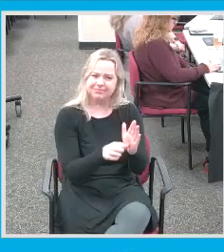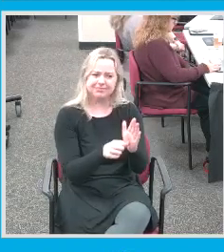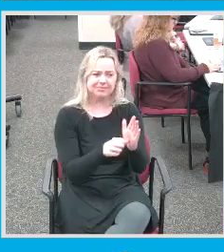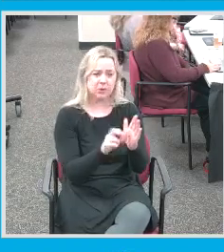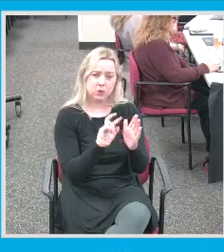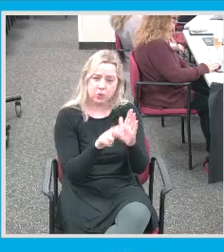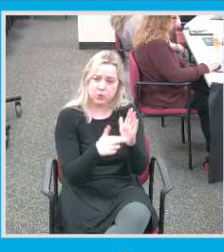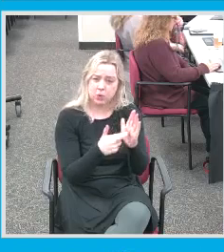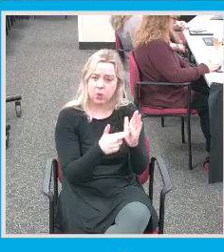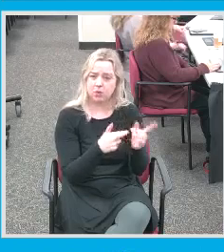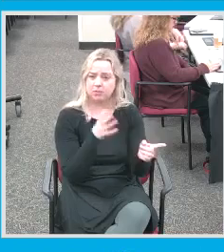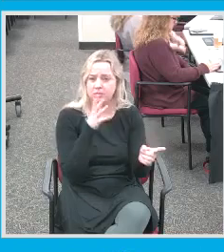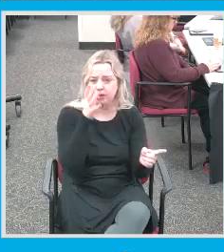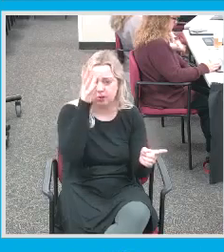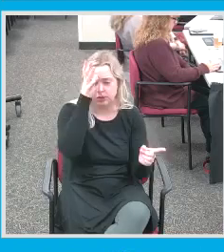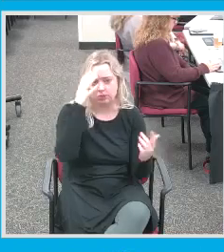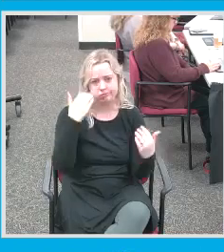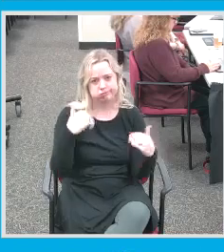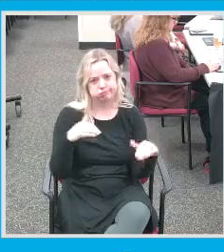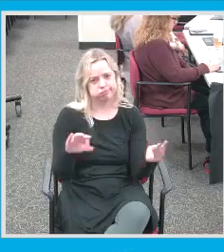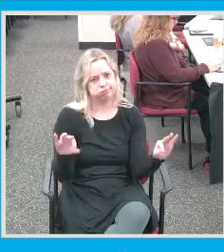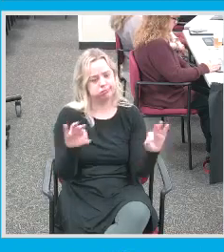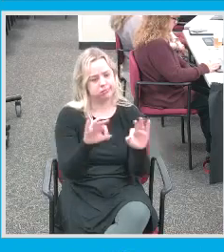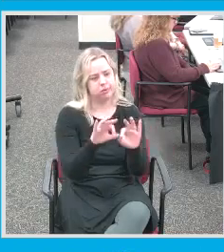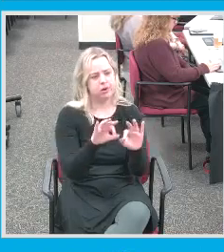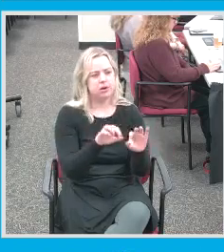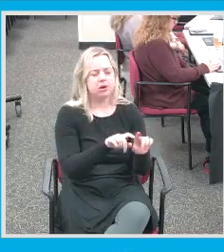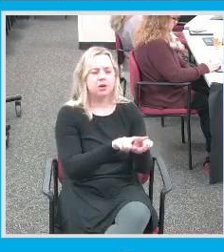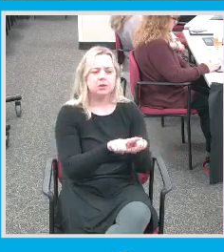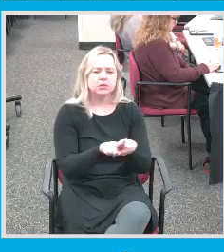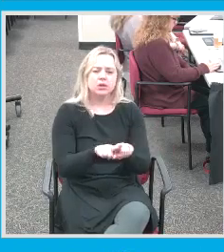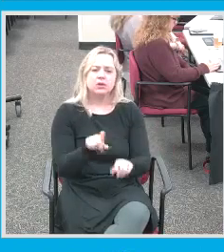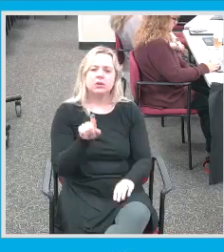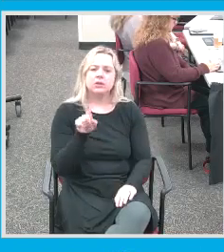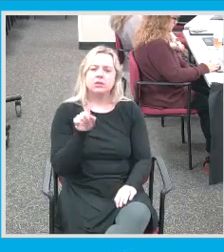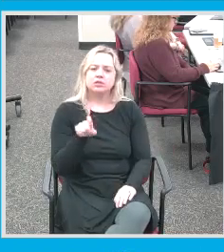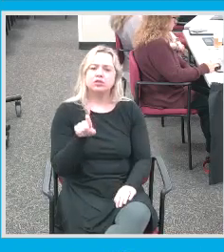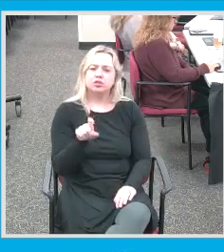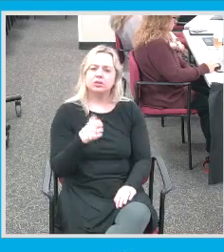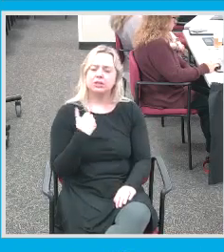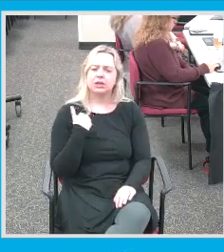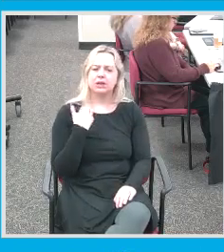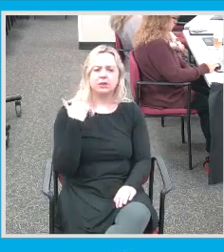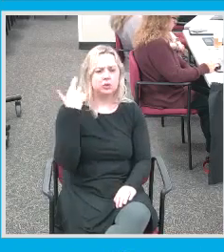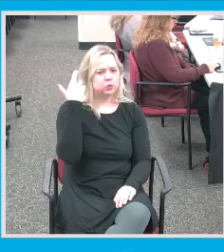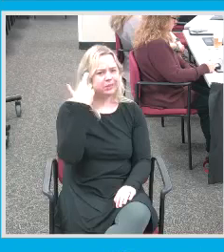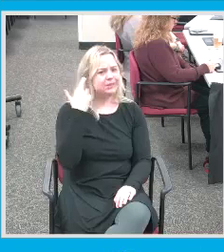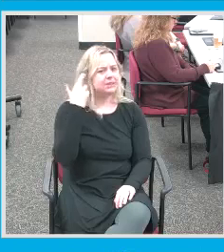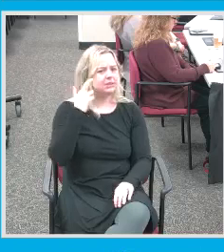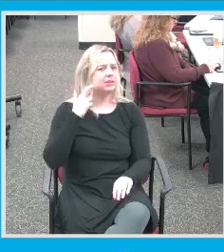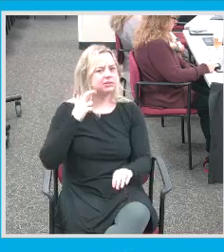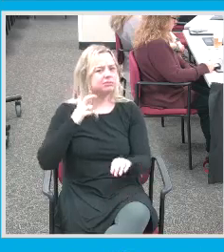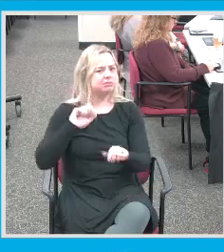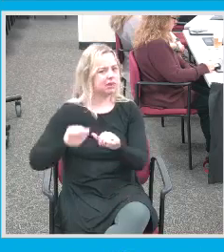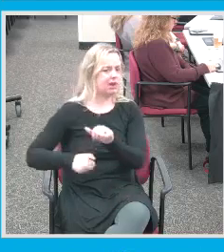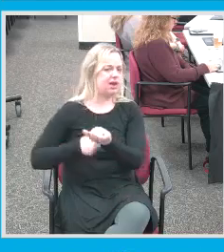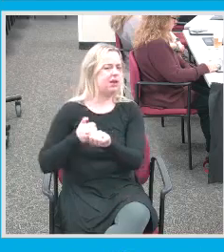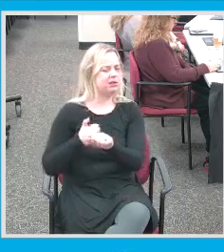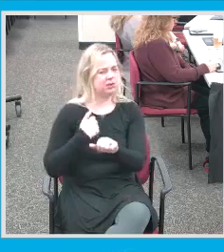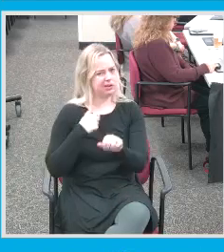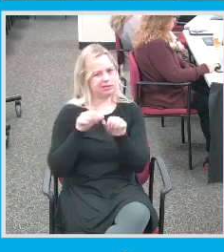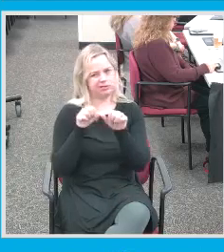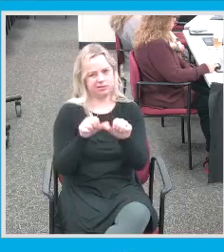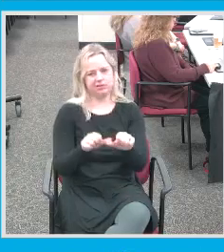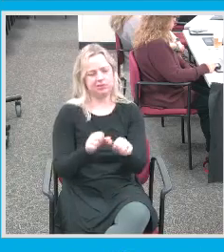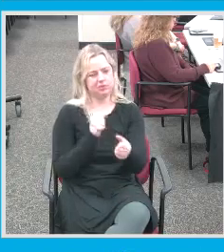conversation, there should be some really good reasons why we don't do that. And so I continue to advocate that it